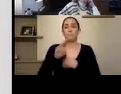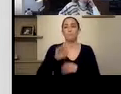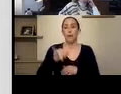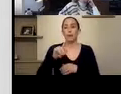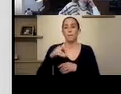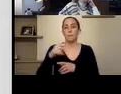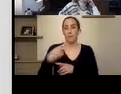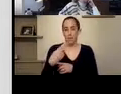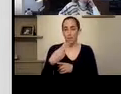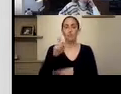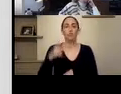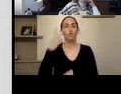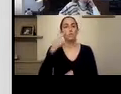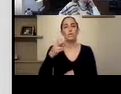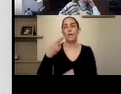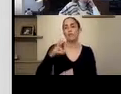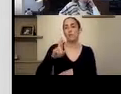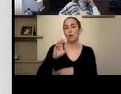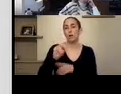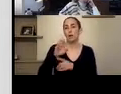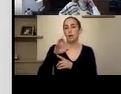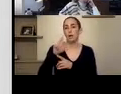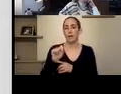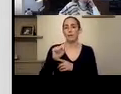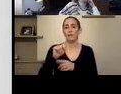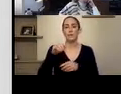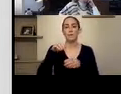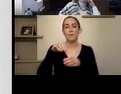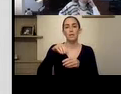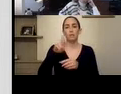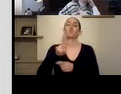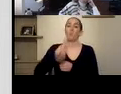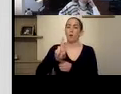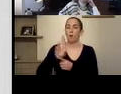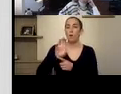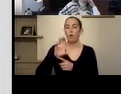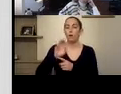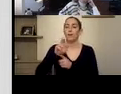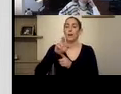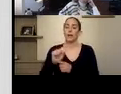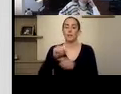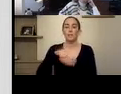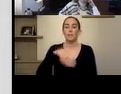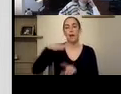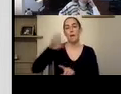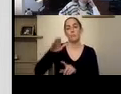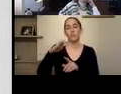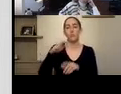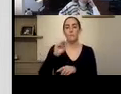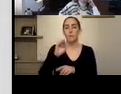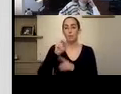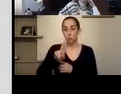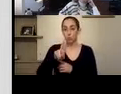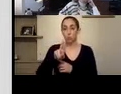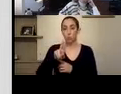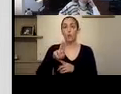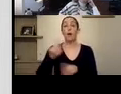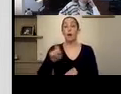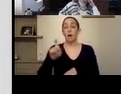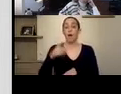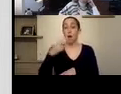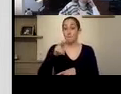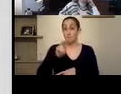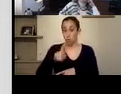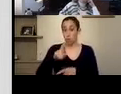menu. If you hover over UR Connect, you'll see UR Connect Communities. Then you will click